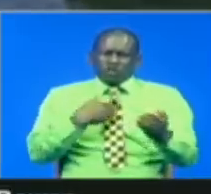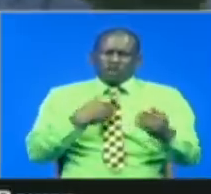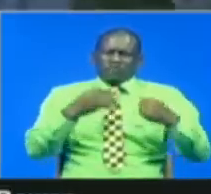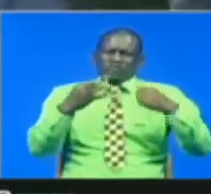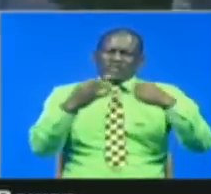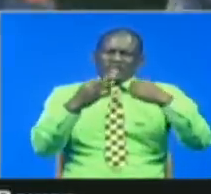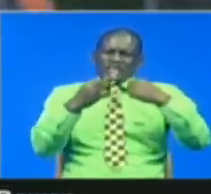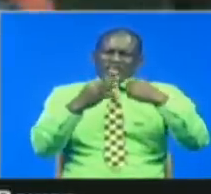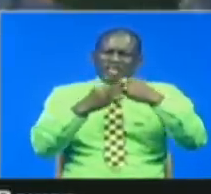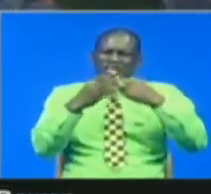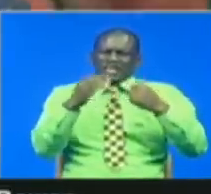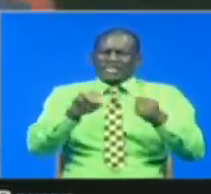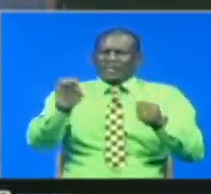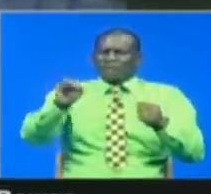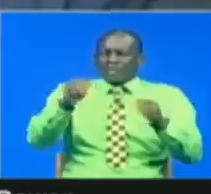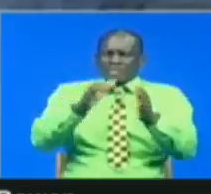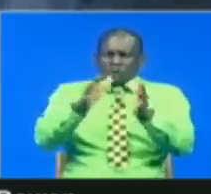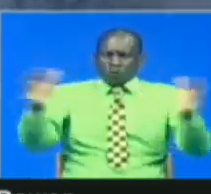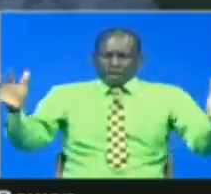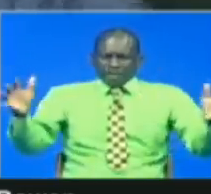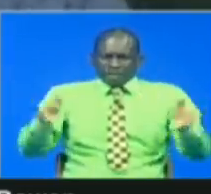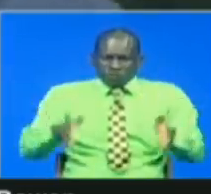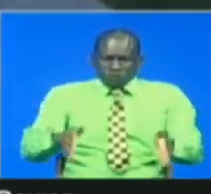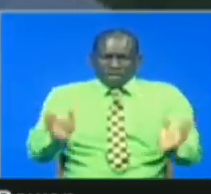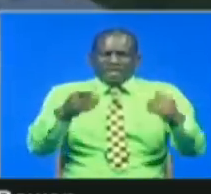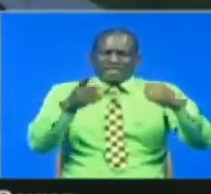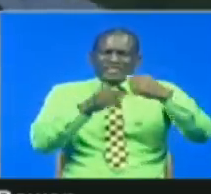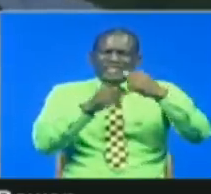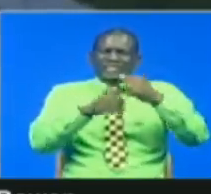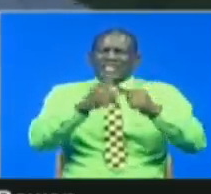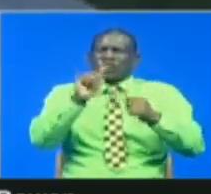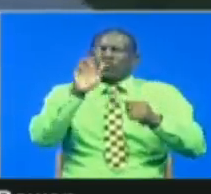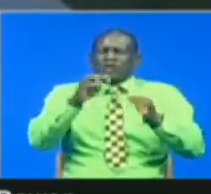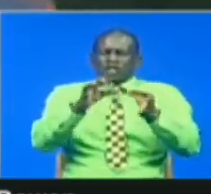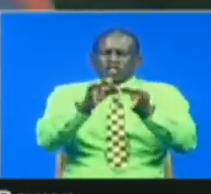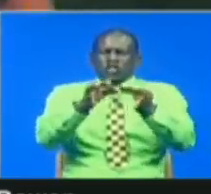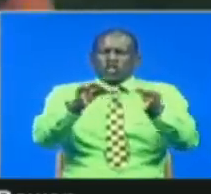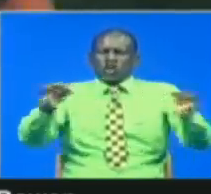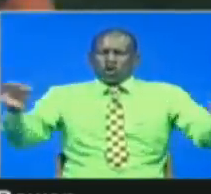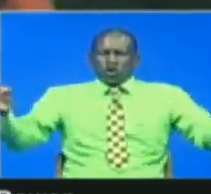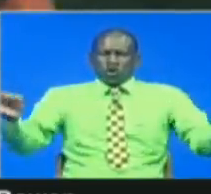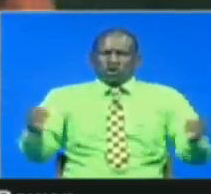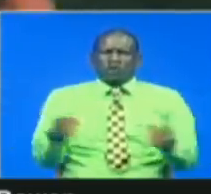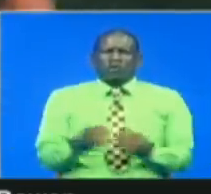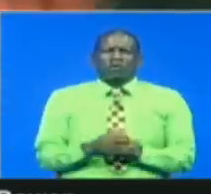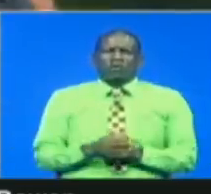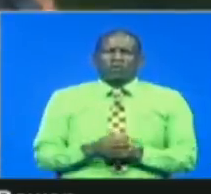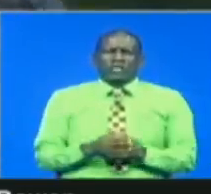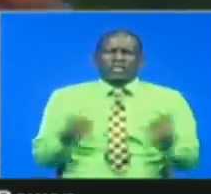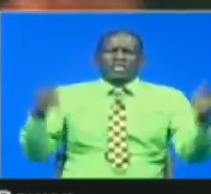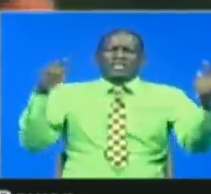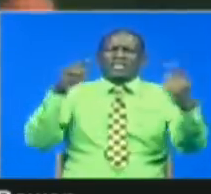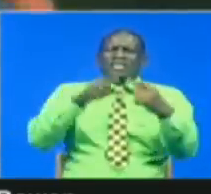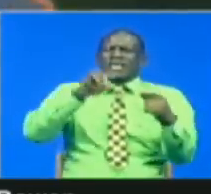wide, 63 kilometers long, up to meter.